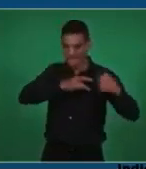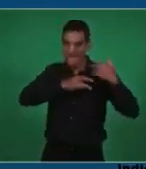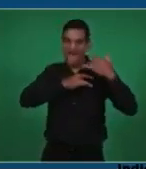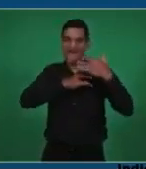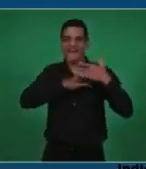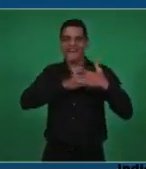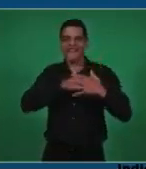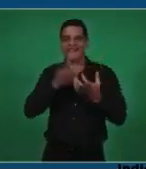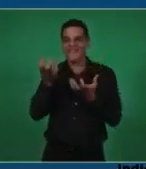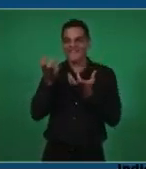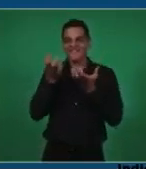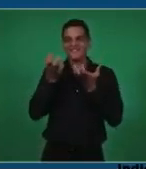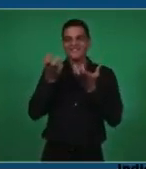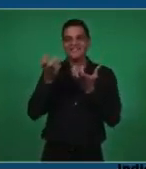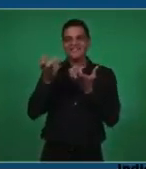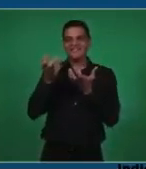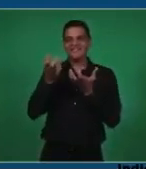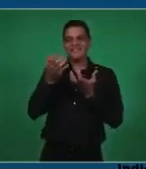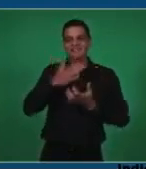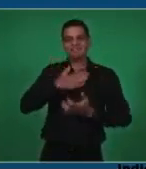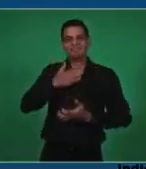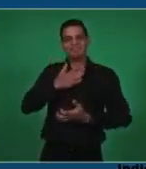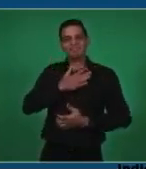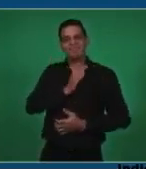in my chest.